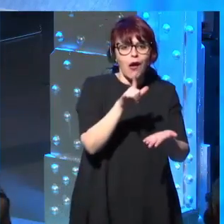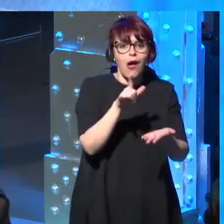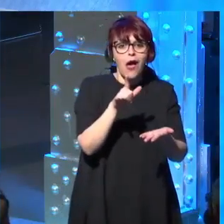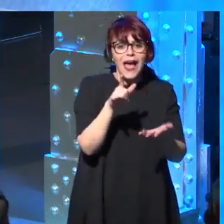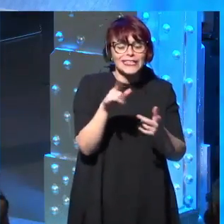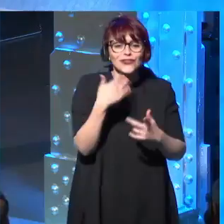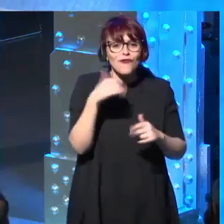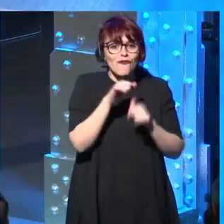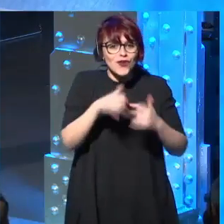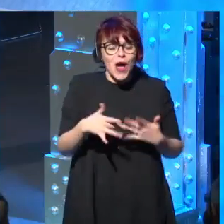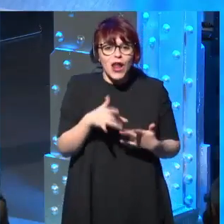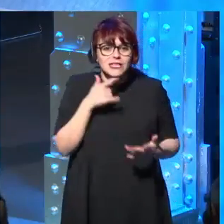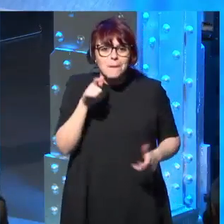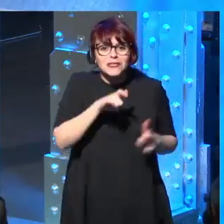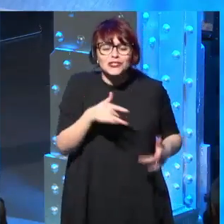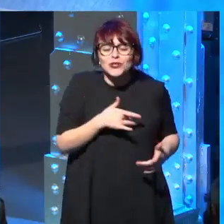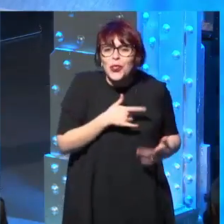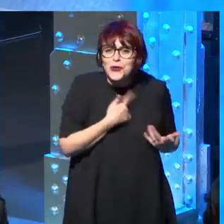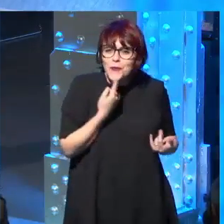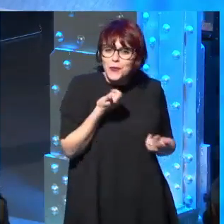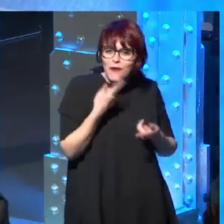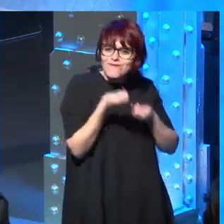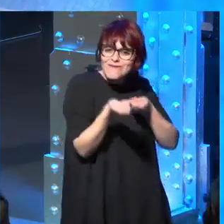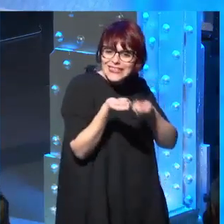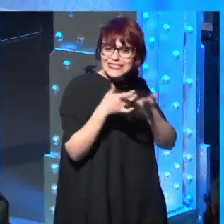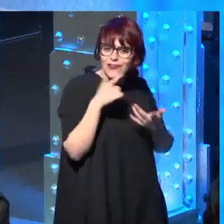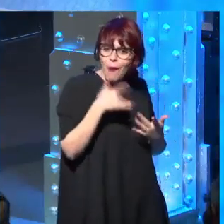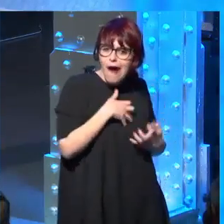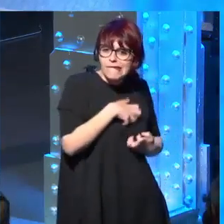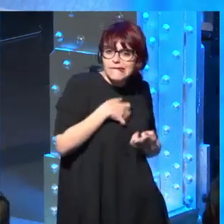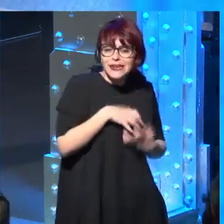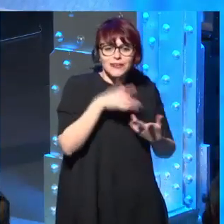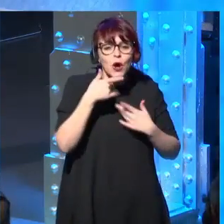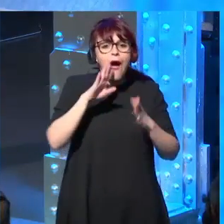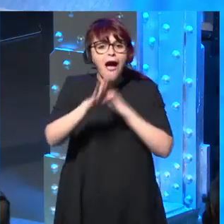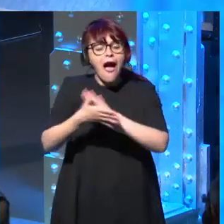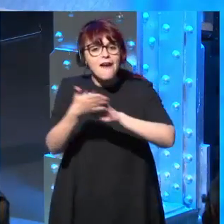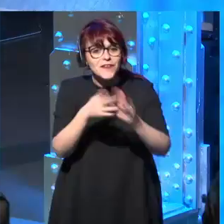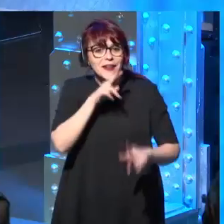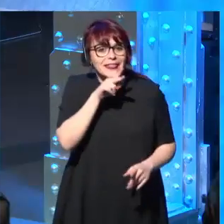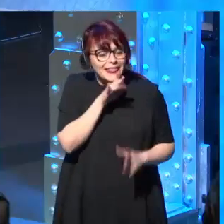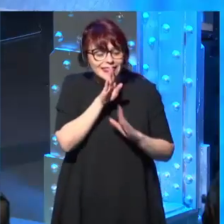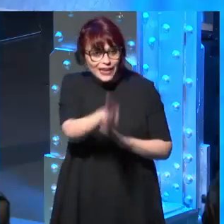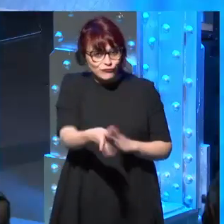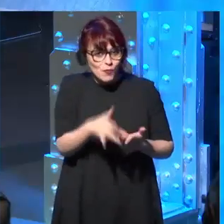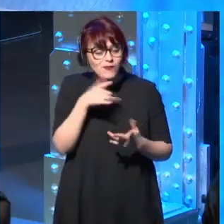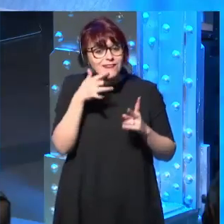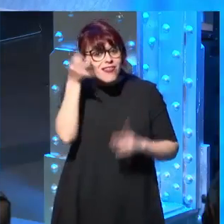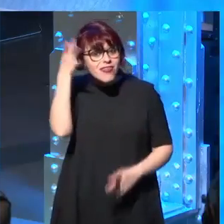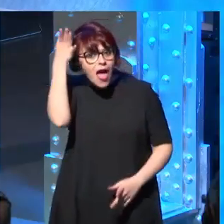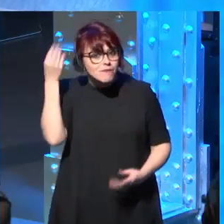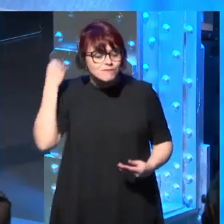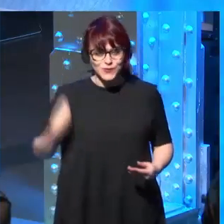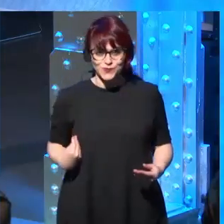hearts, being here, being alive and looking at these. And this is also related to, I'm lucky, the sun in